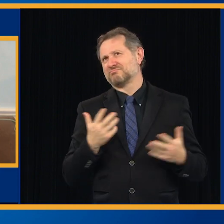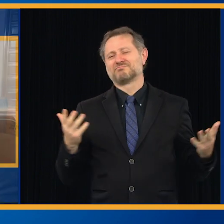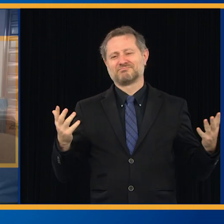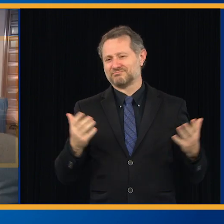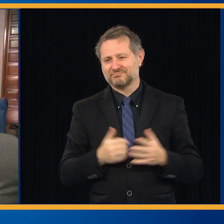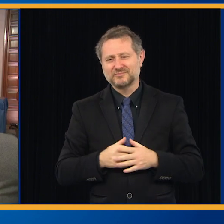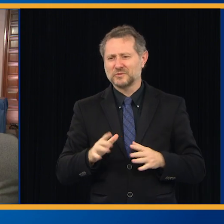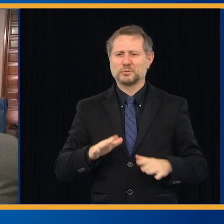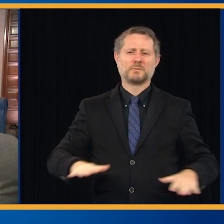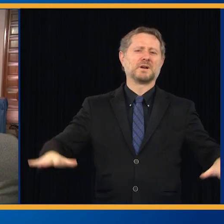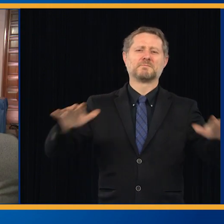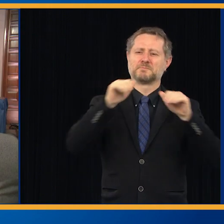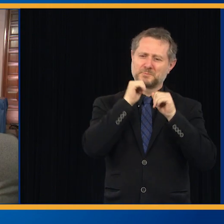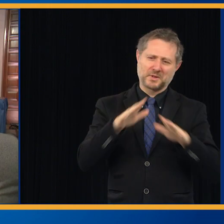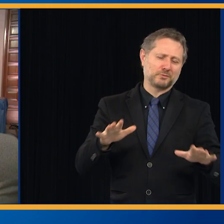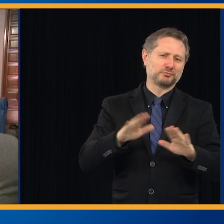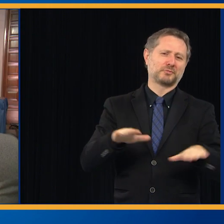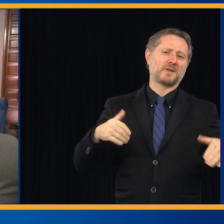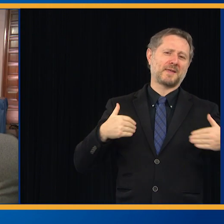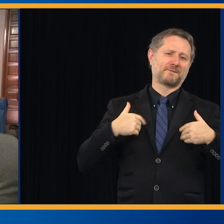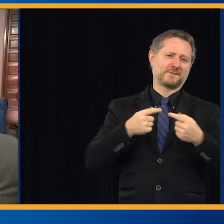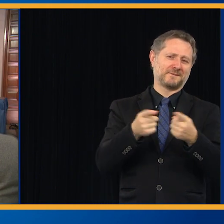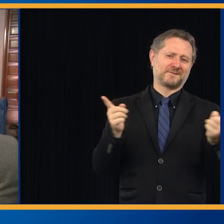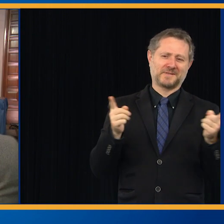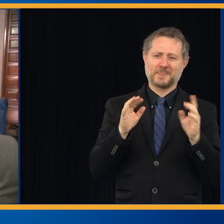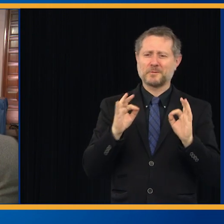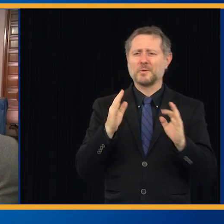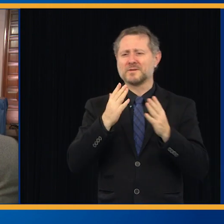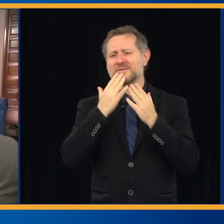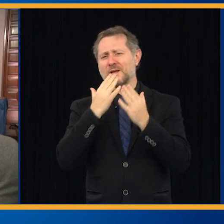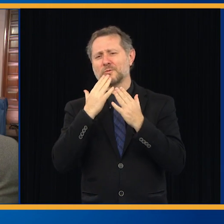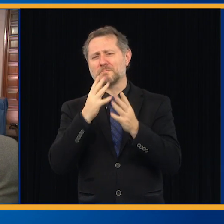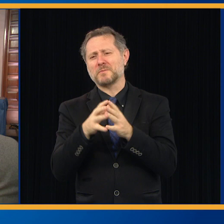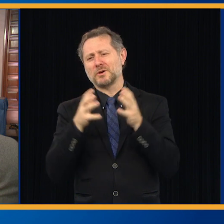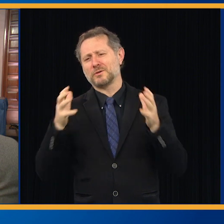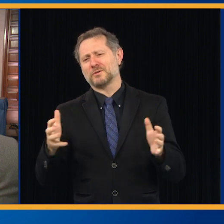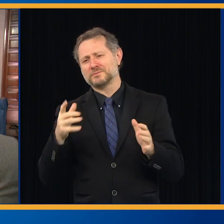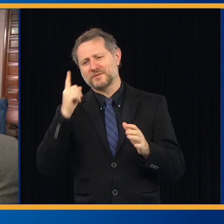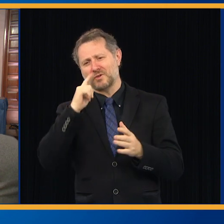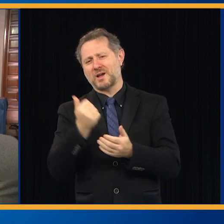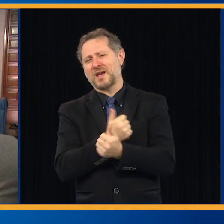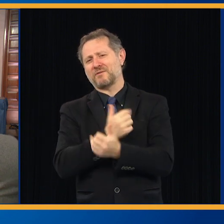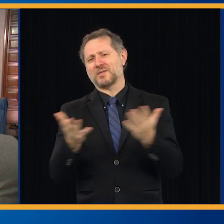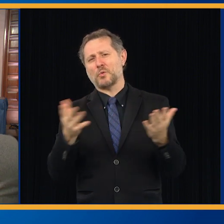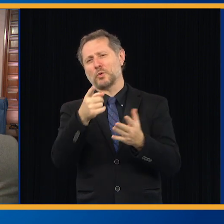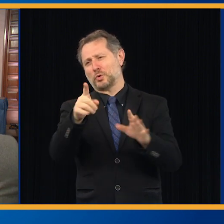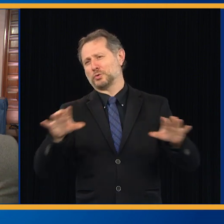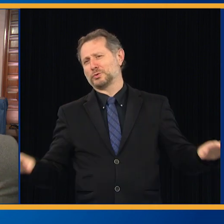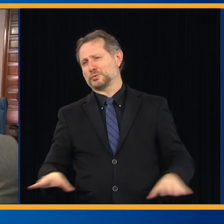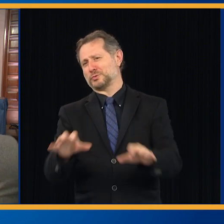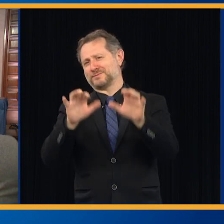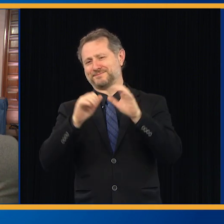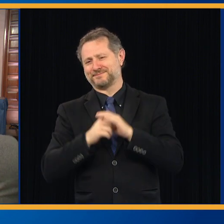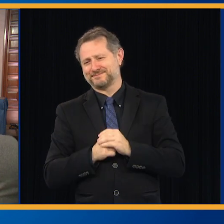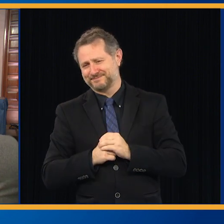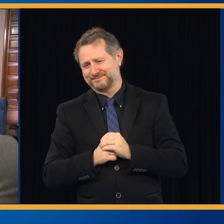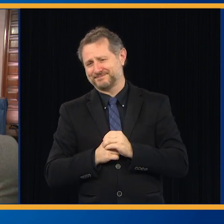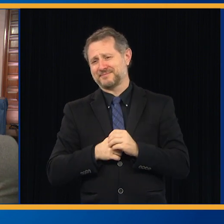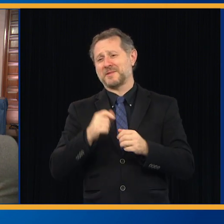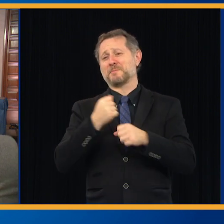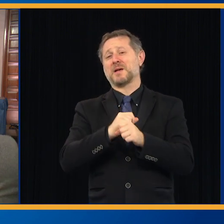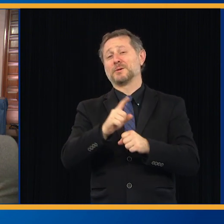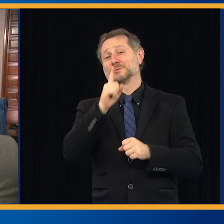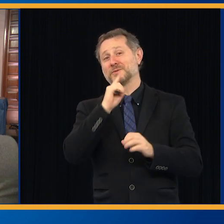are. And I just thank you so much for everything you do, Andrew, to make families